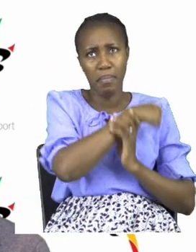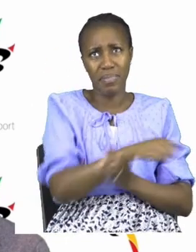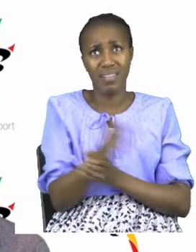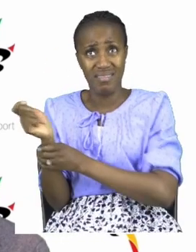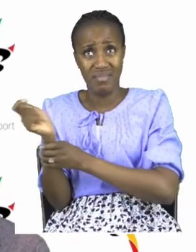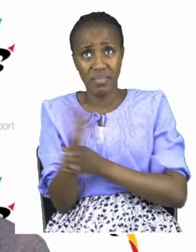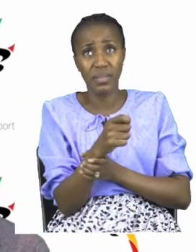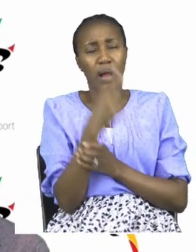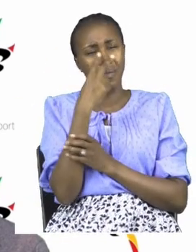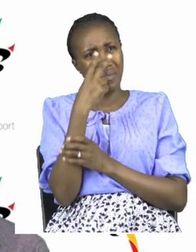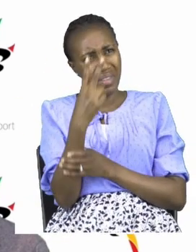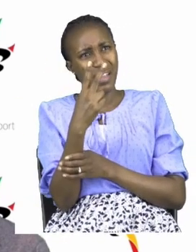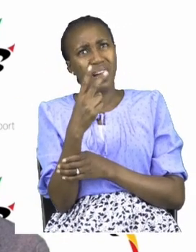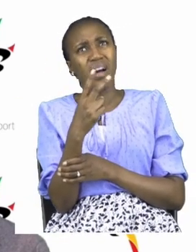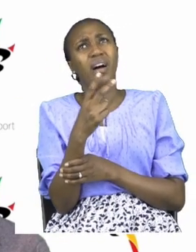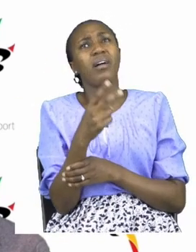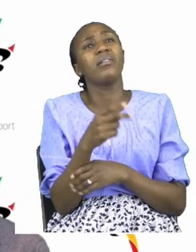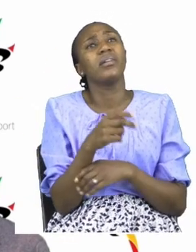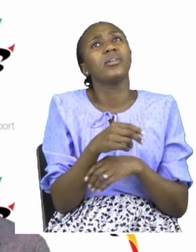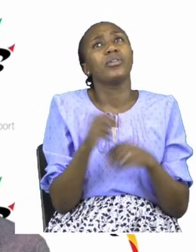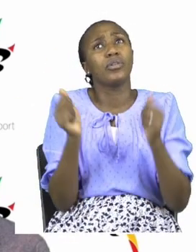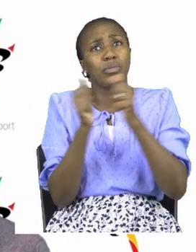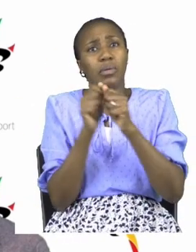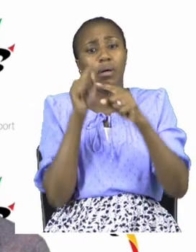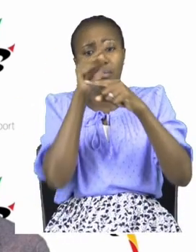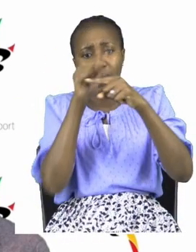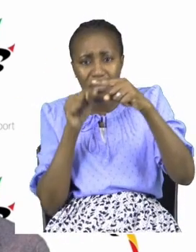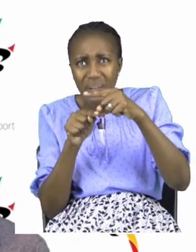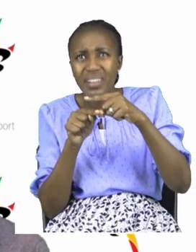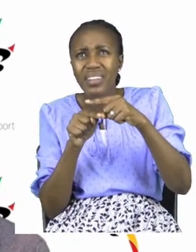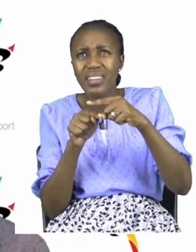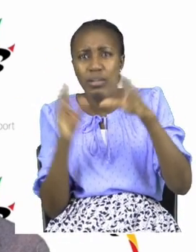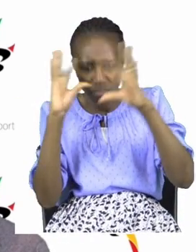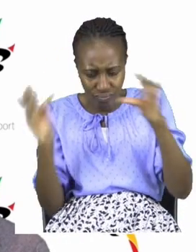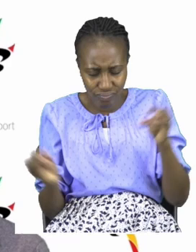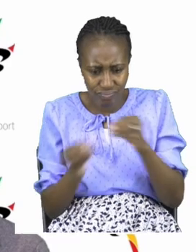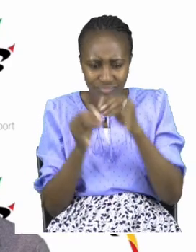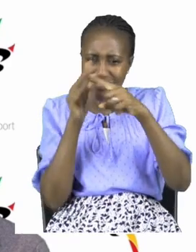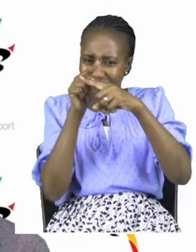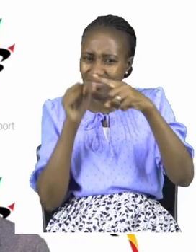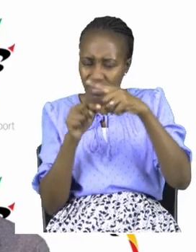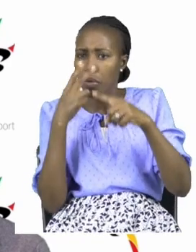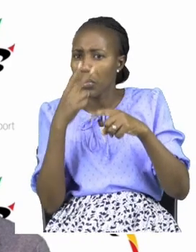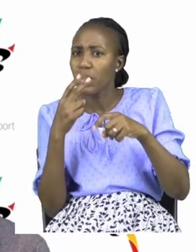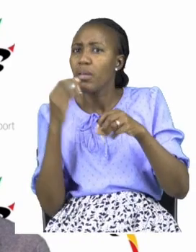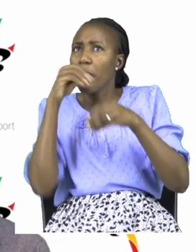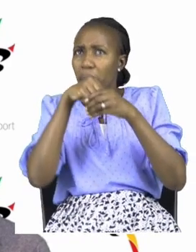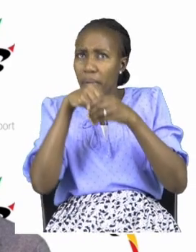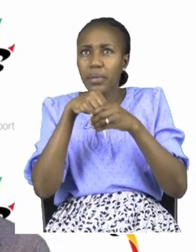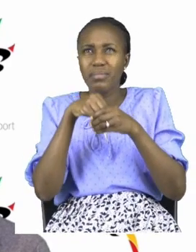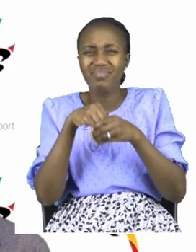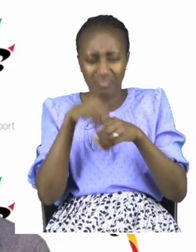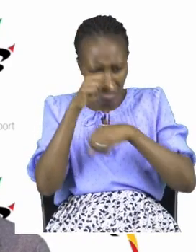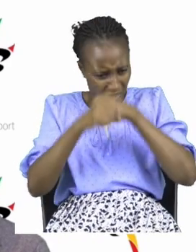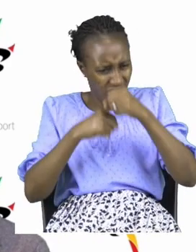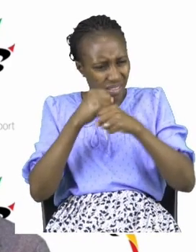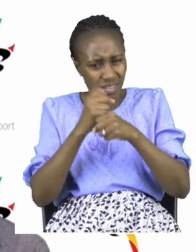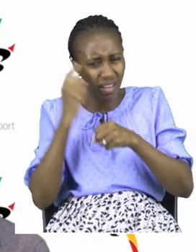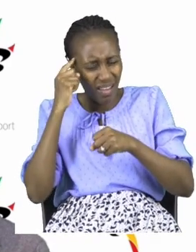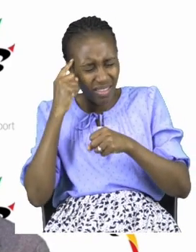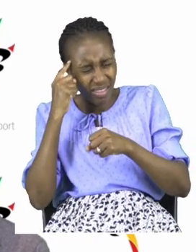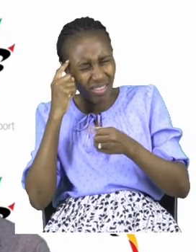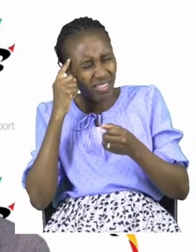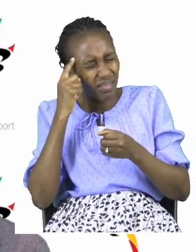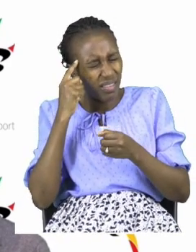average junior players participating in tennis this year, we're talking about an average